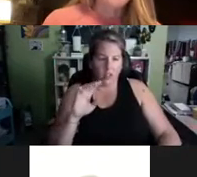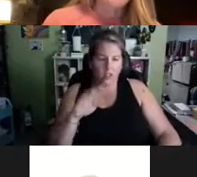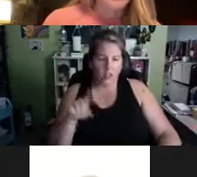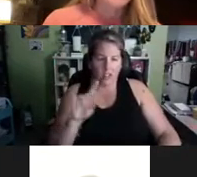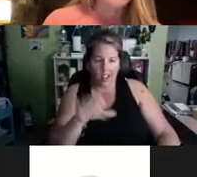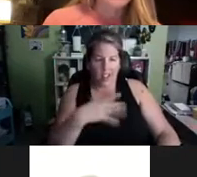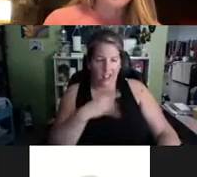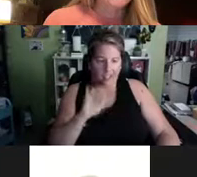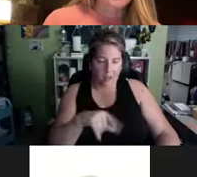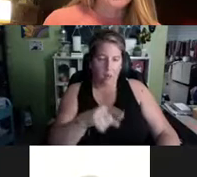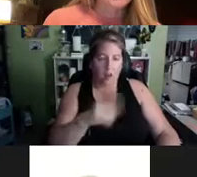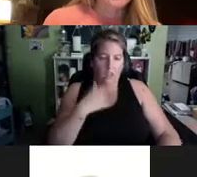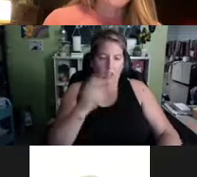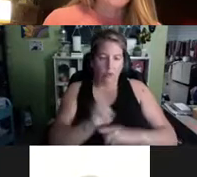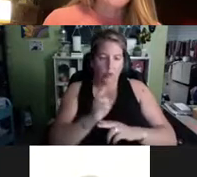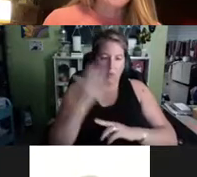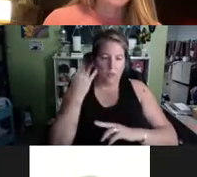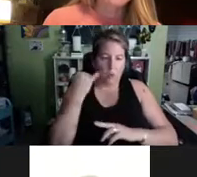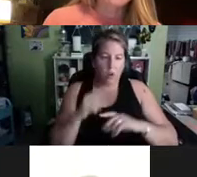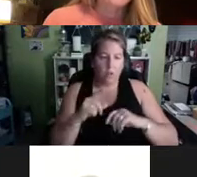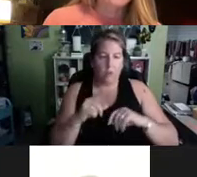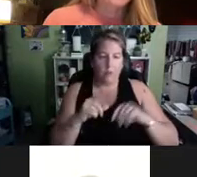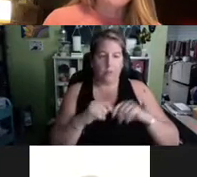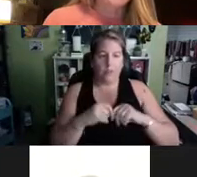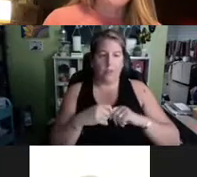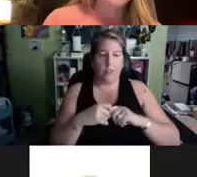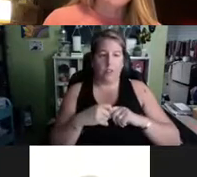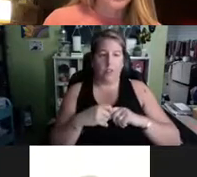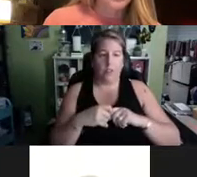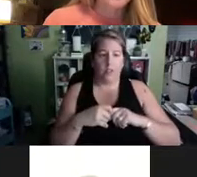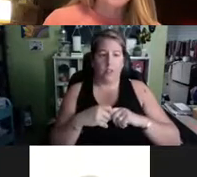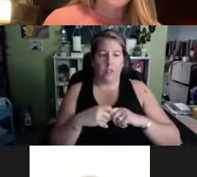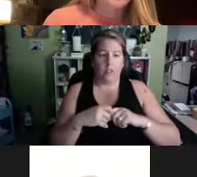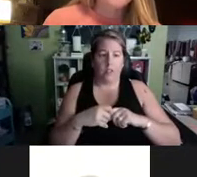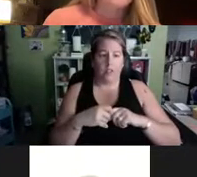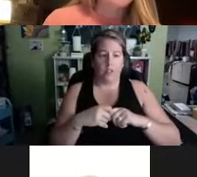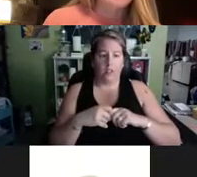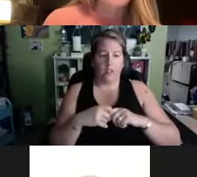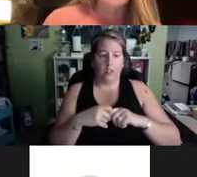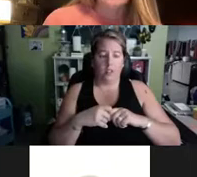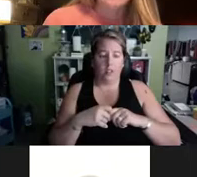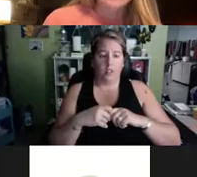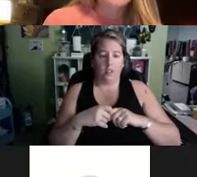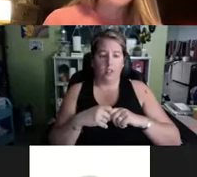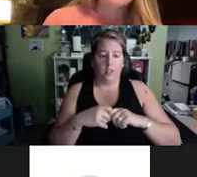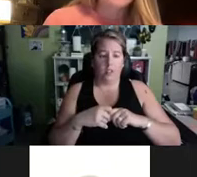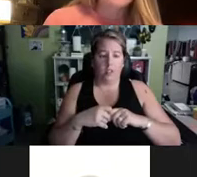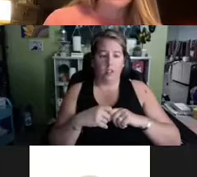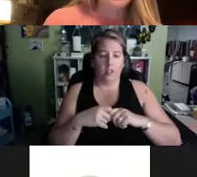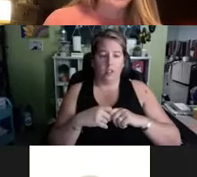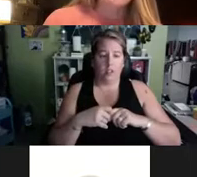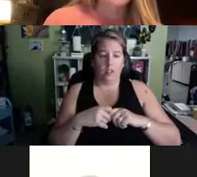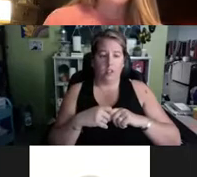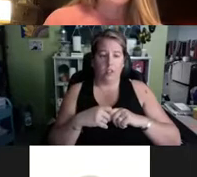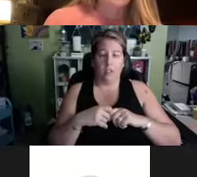I've used in the past too, but super, super, super simple. Okay. So you can literally pick any design